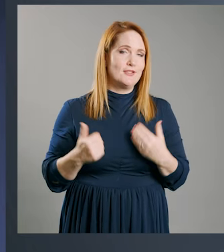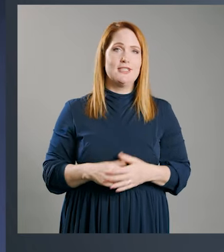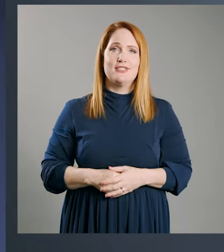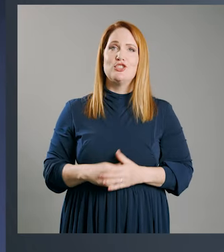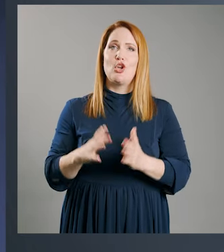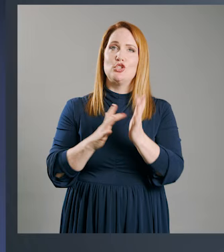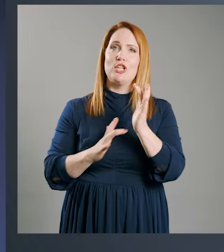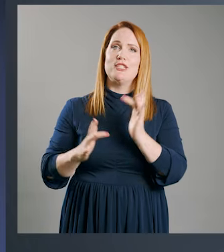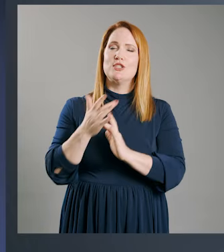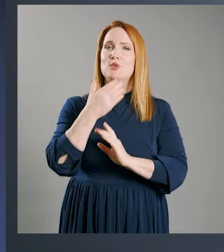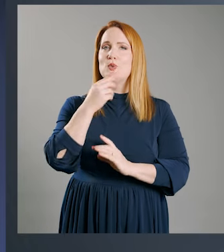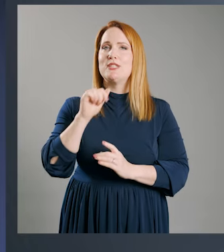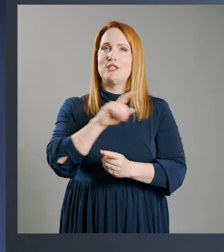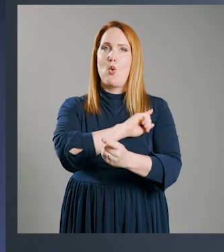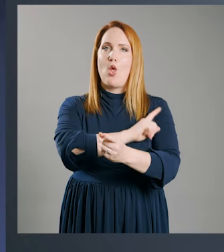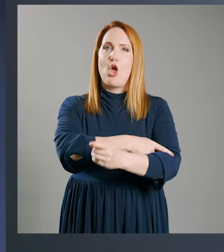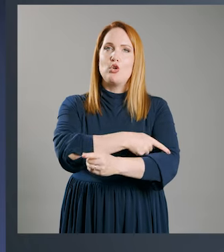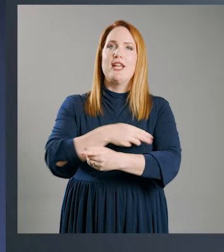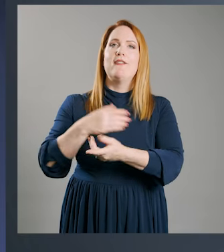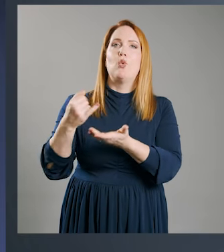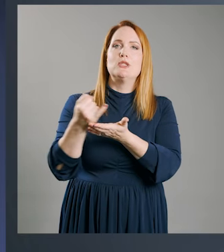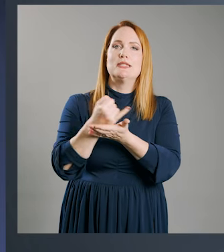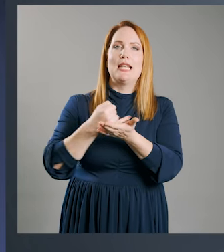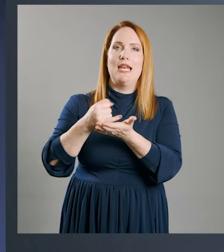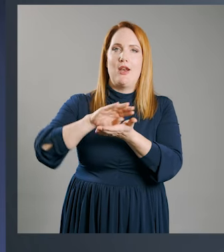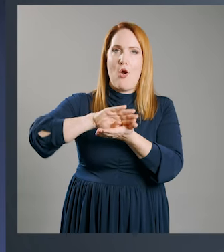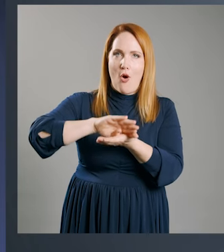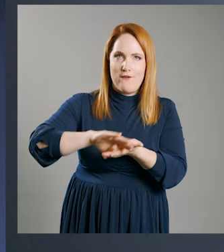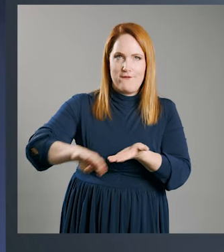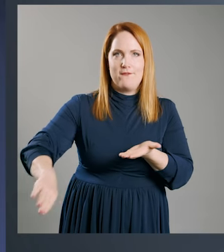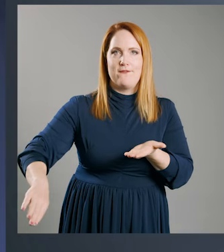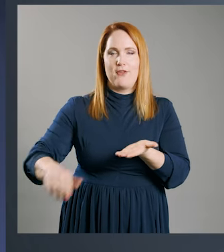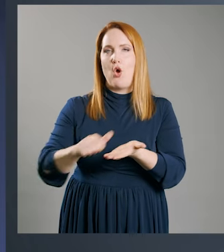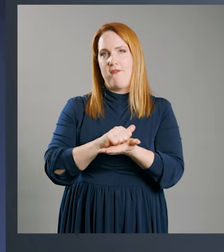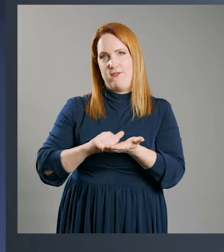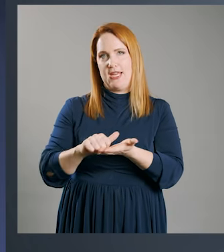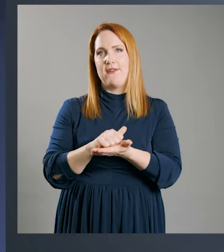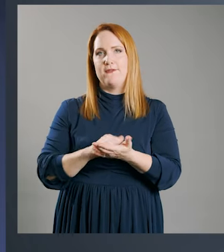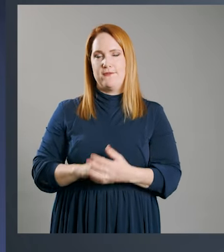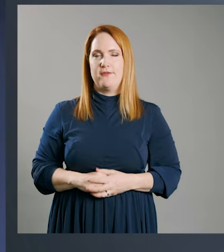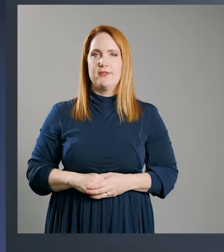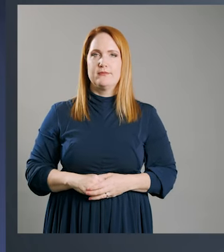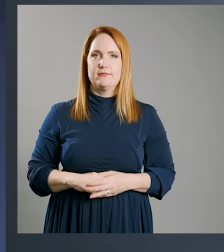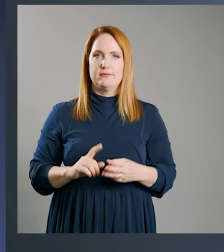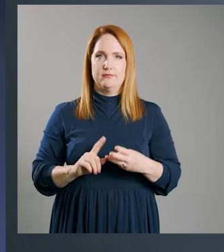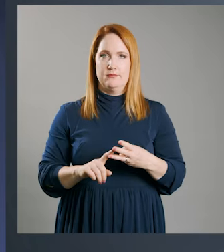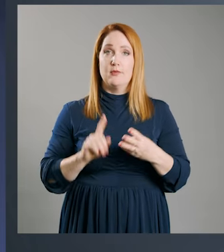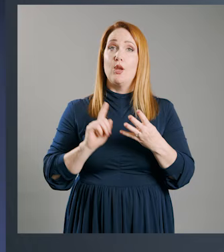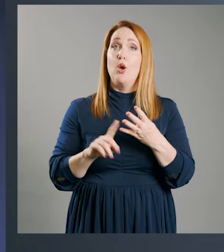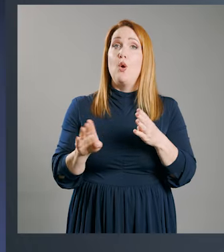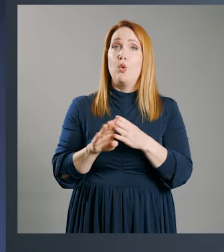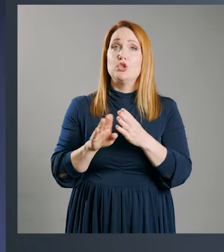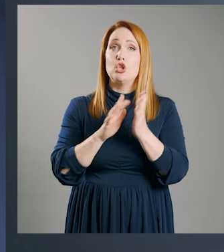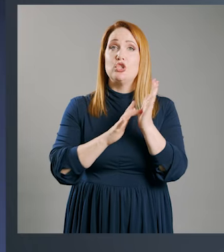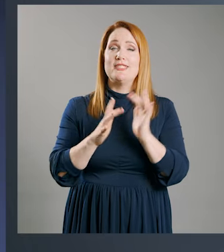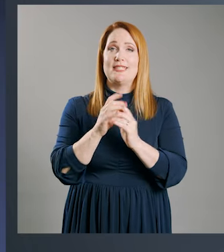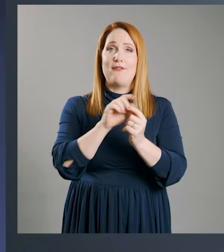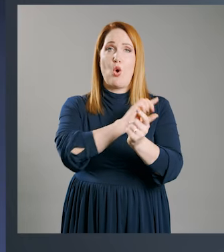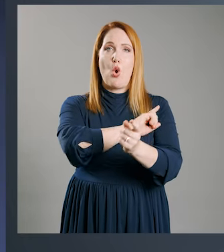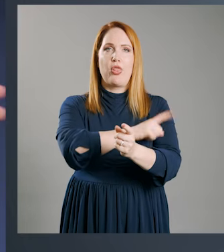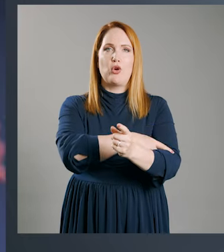Jesus exercised his authority over forgiving sins. He also exercised his authority over ruling over